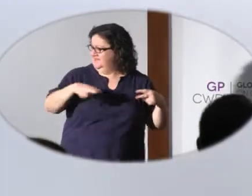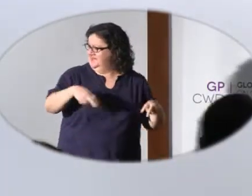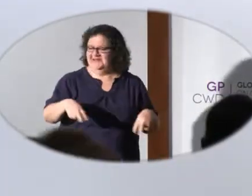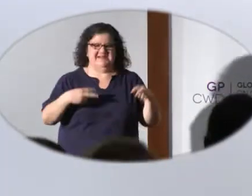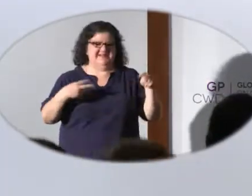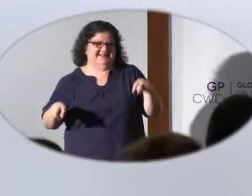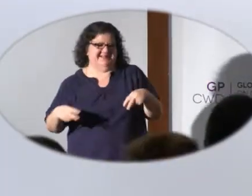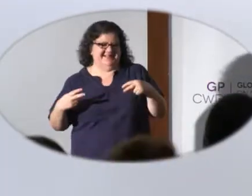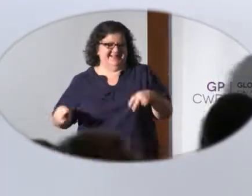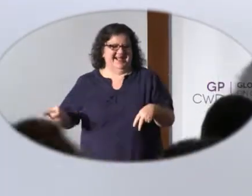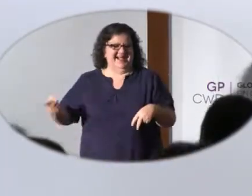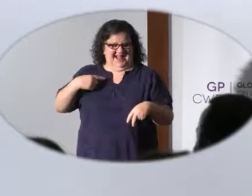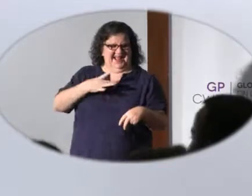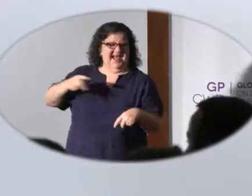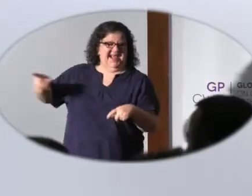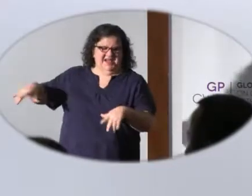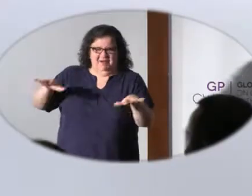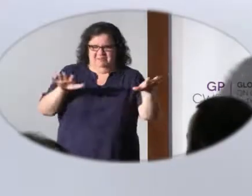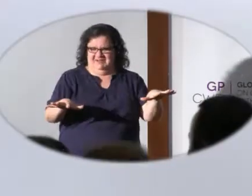Follow her lead.